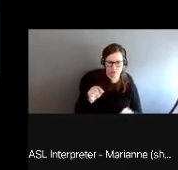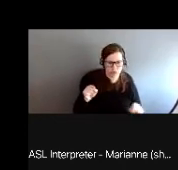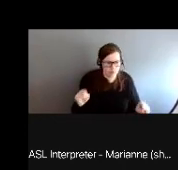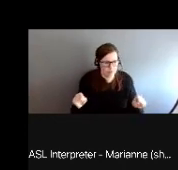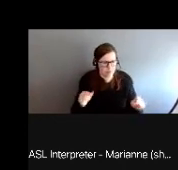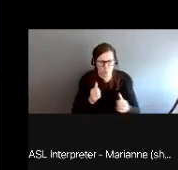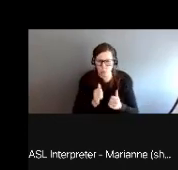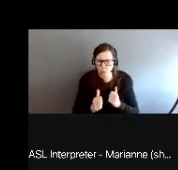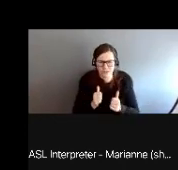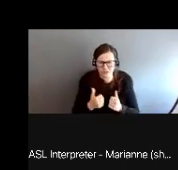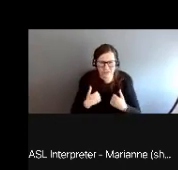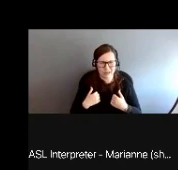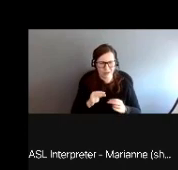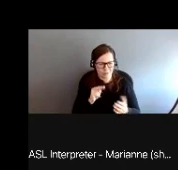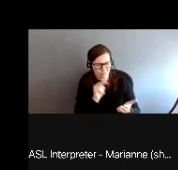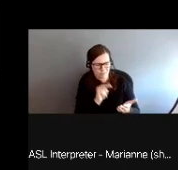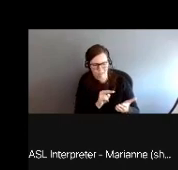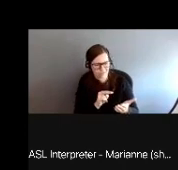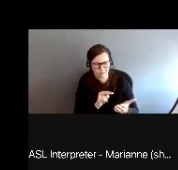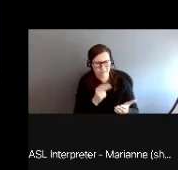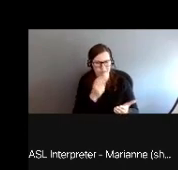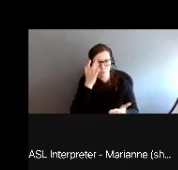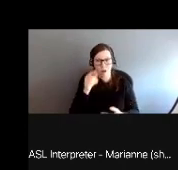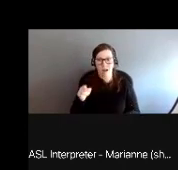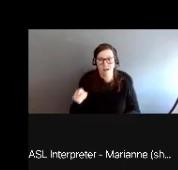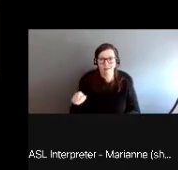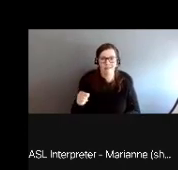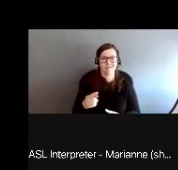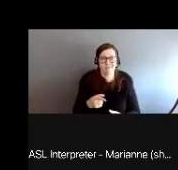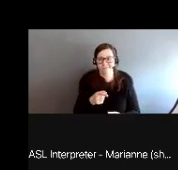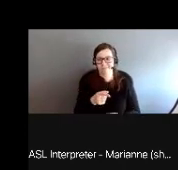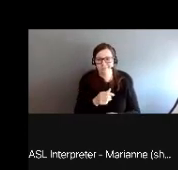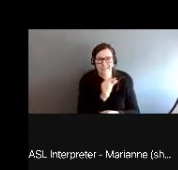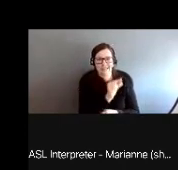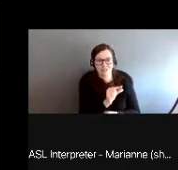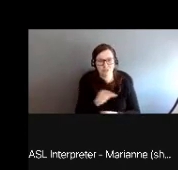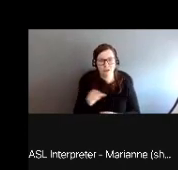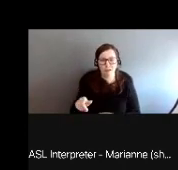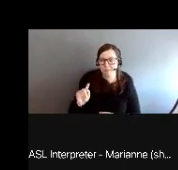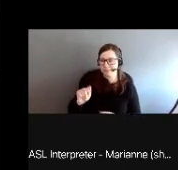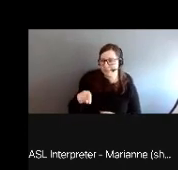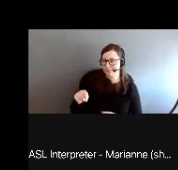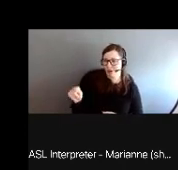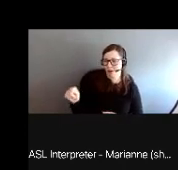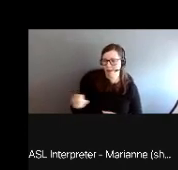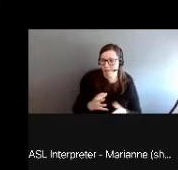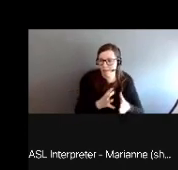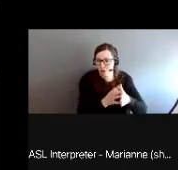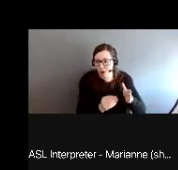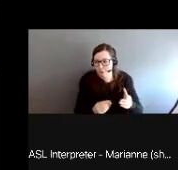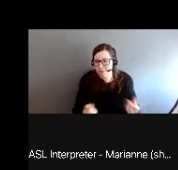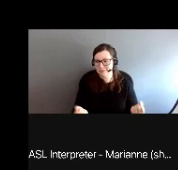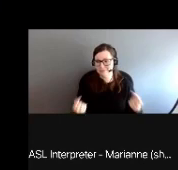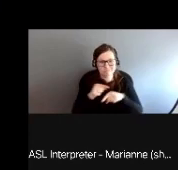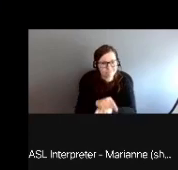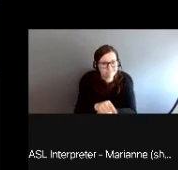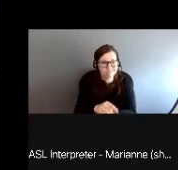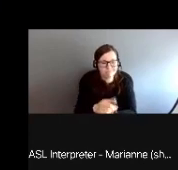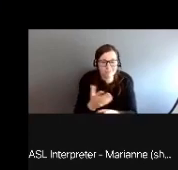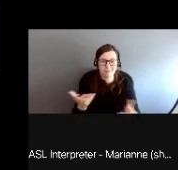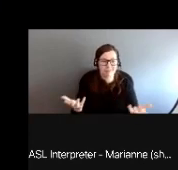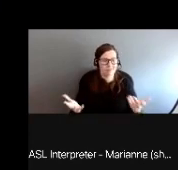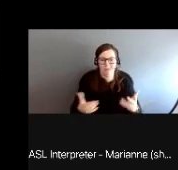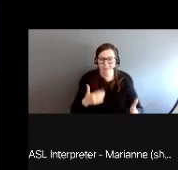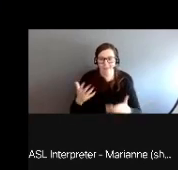much that their buttons are almost exactly the same and set up in the same layout. So it's very interesting